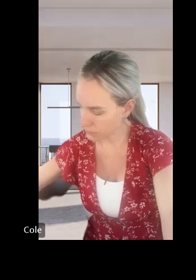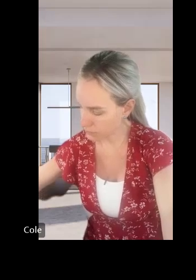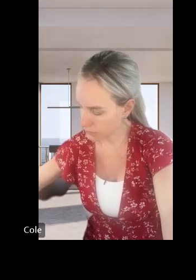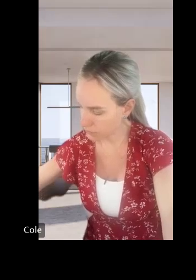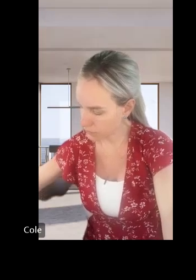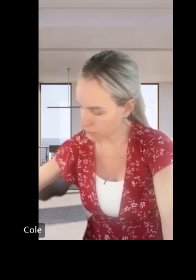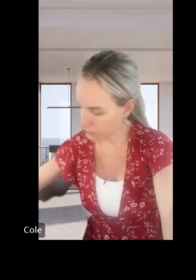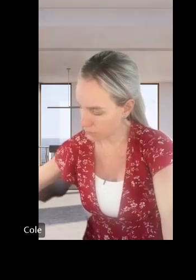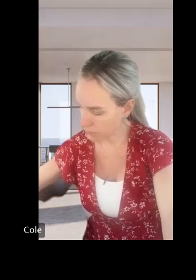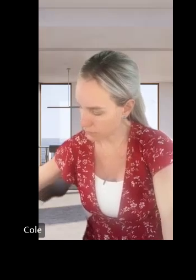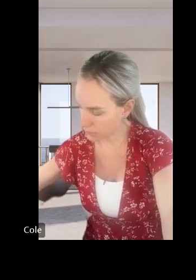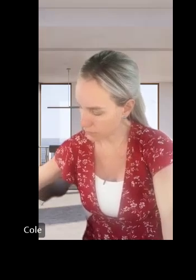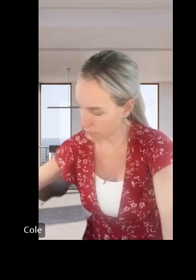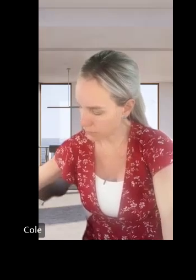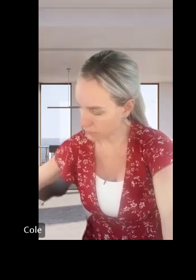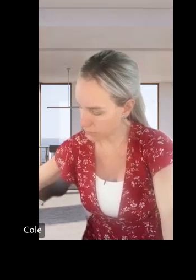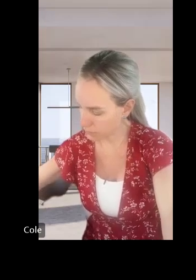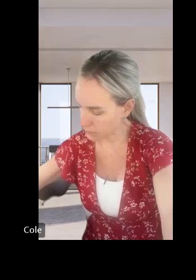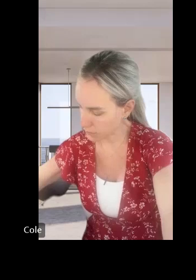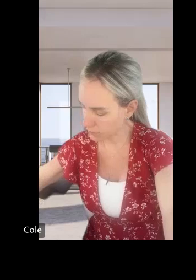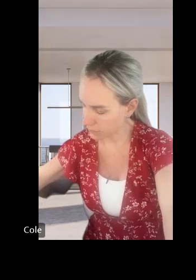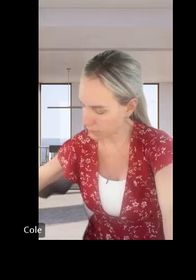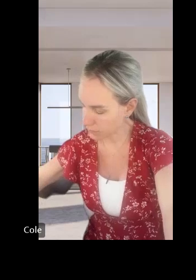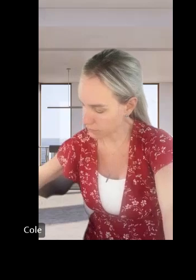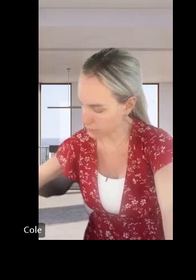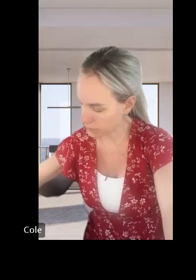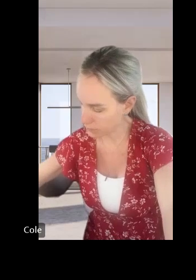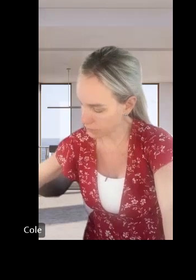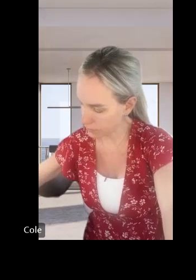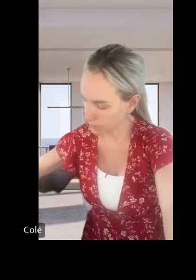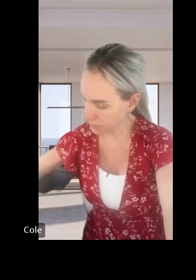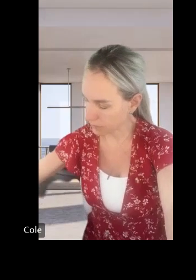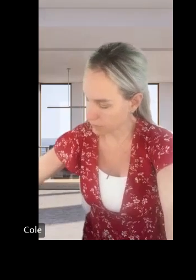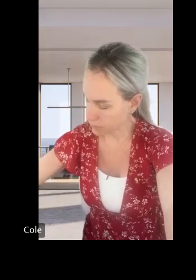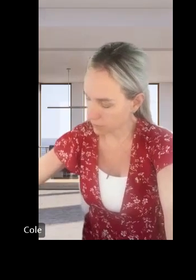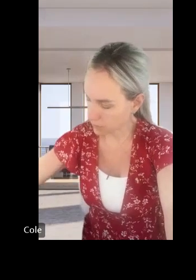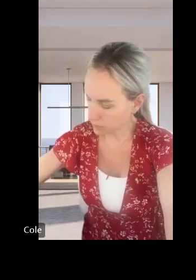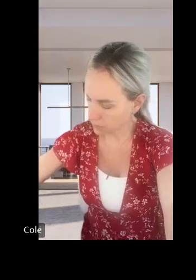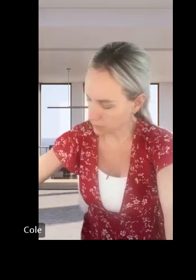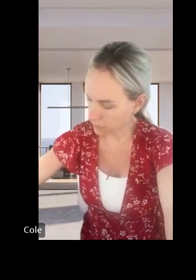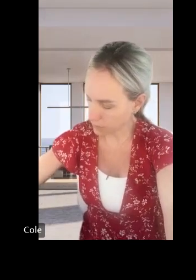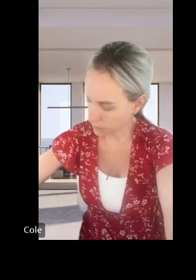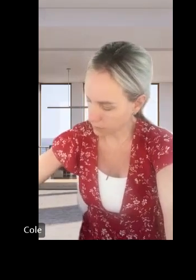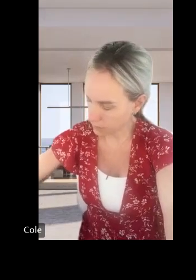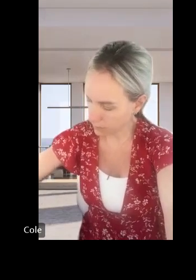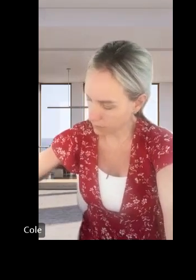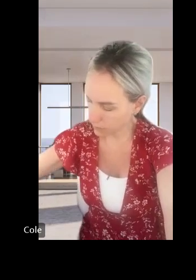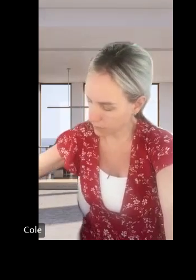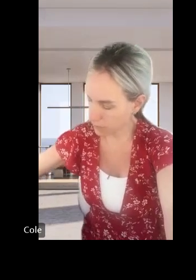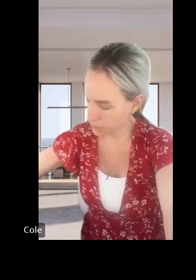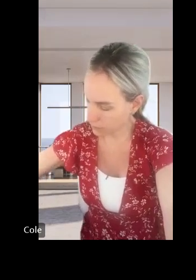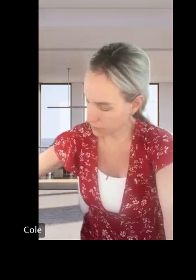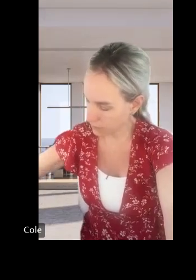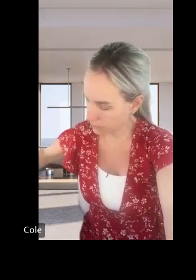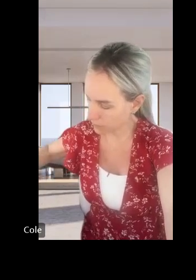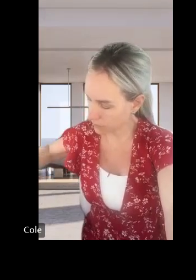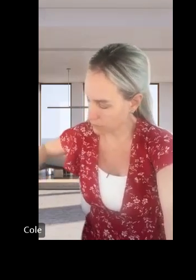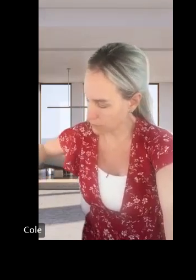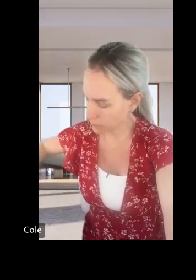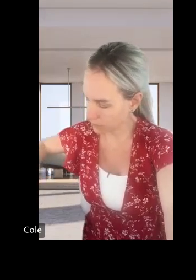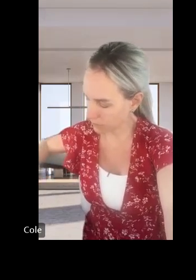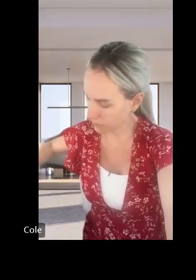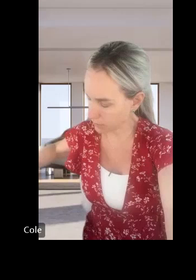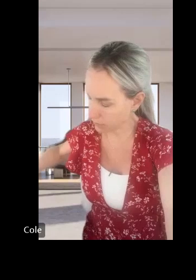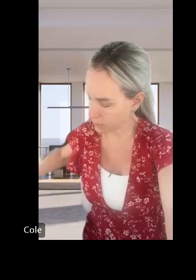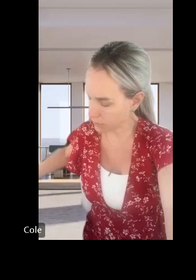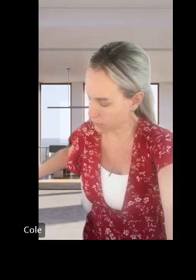update technology resources, library and gym resources, field trips and outdoor learning, school